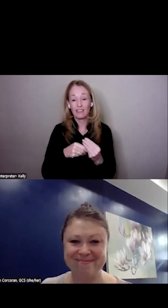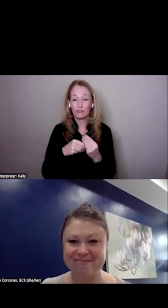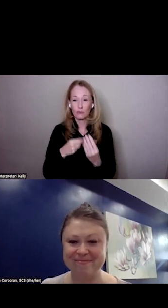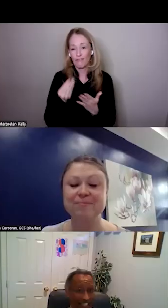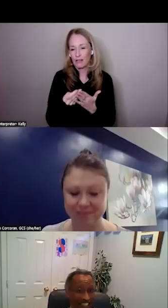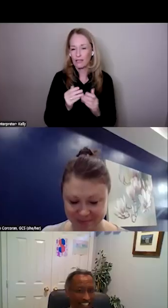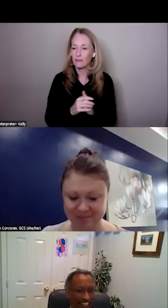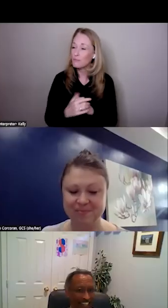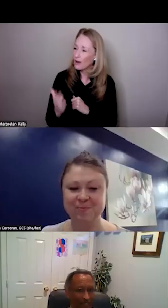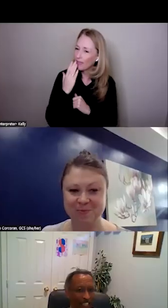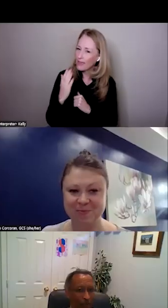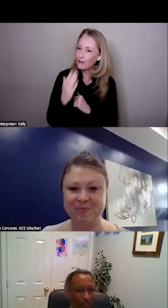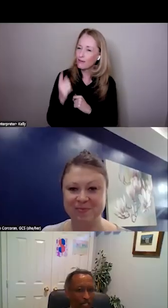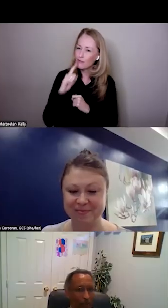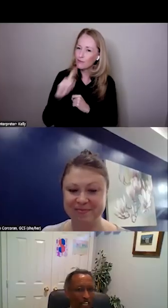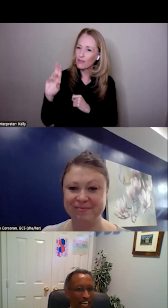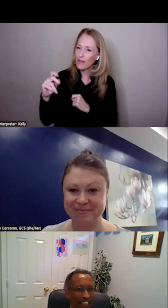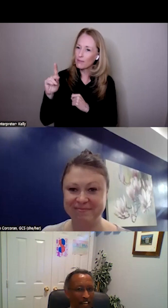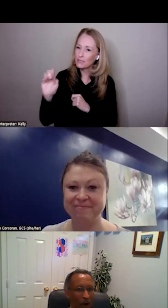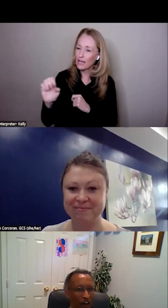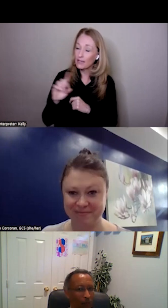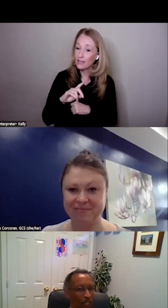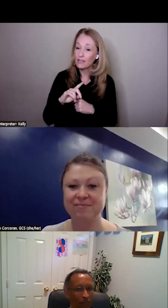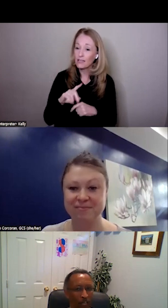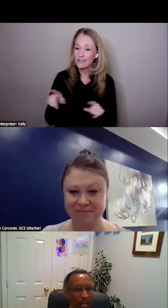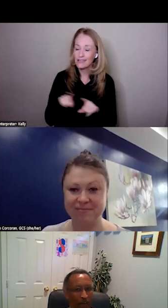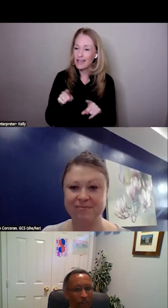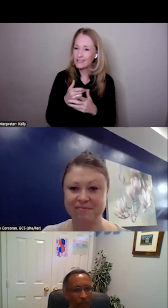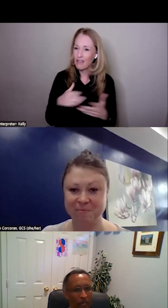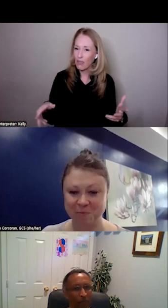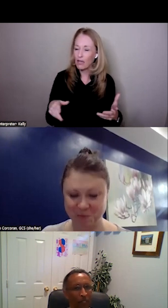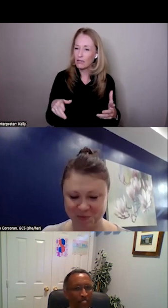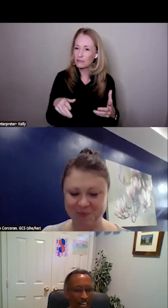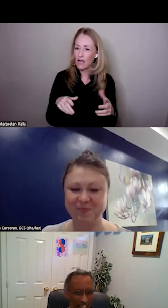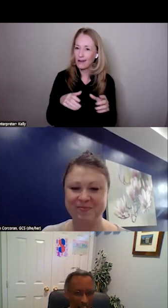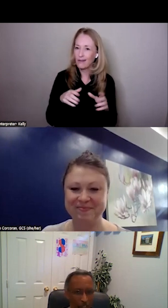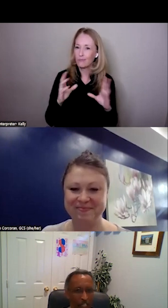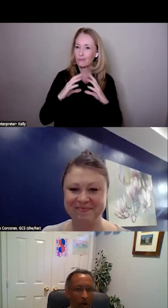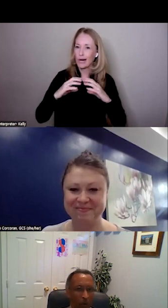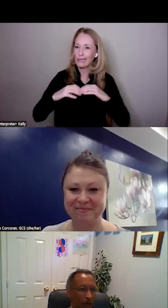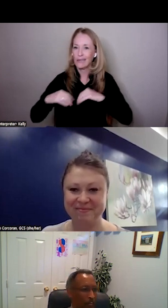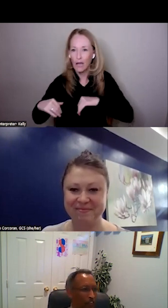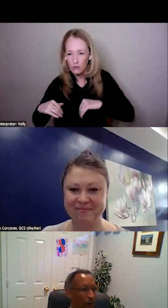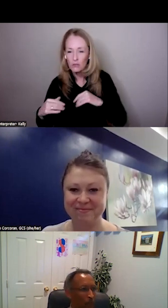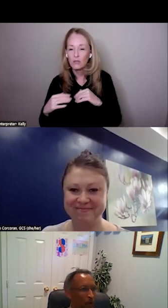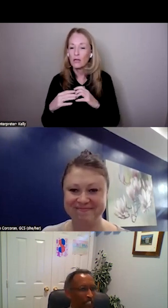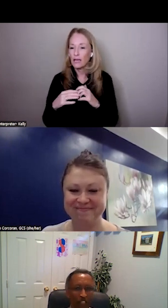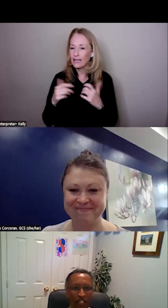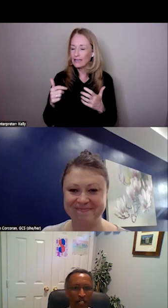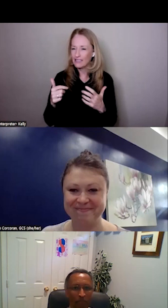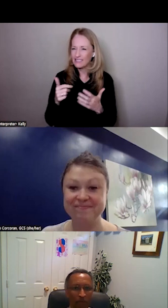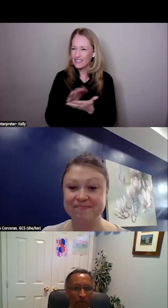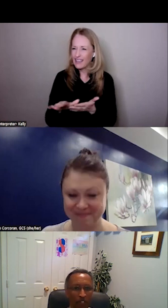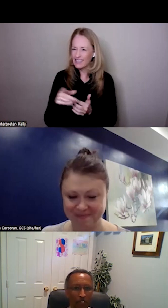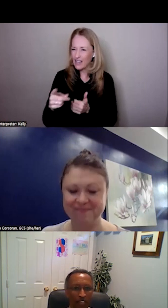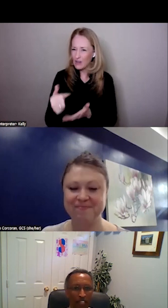us updated. Because with things breaking as they are, it's wonderful to have you available to kind of keep us where things are and where potentially they